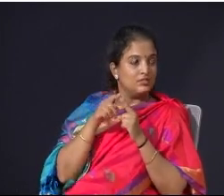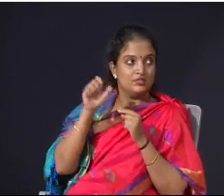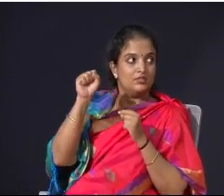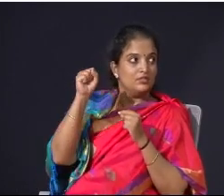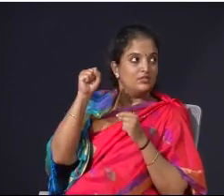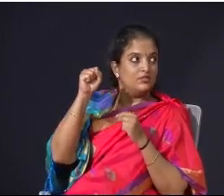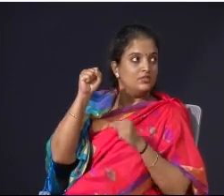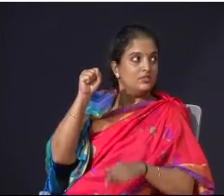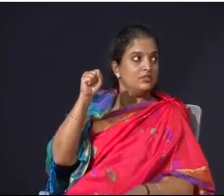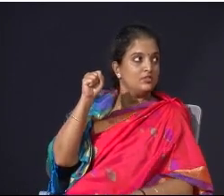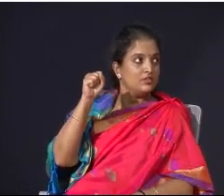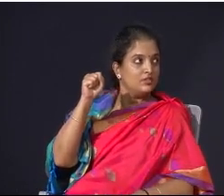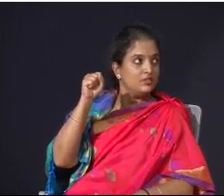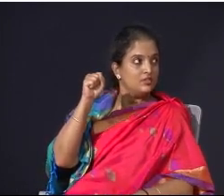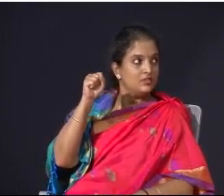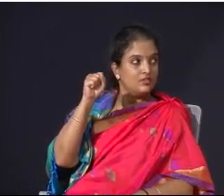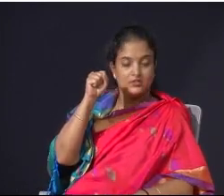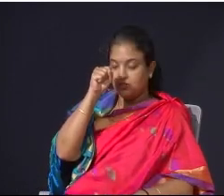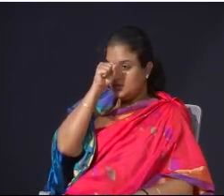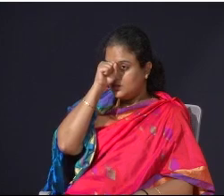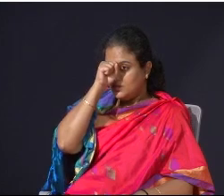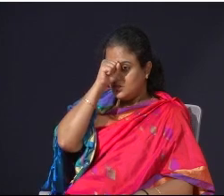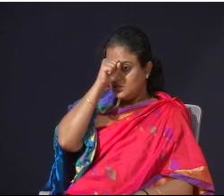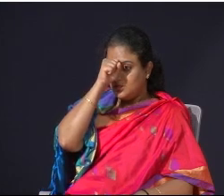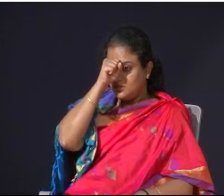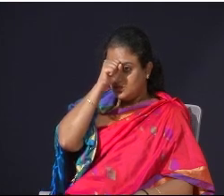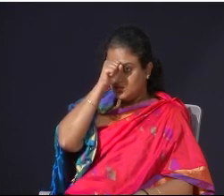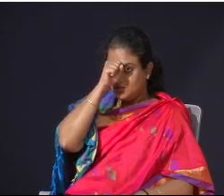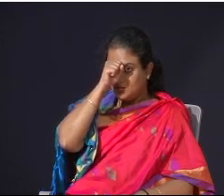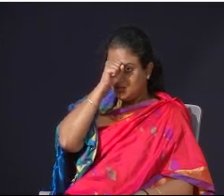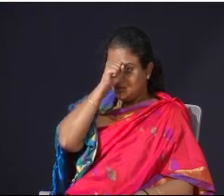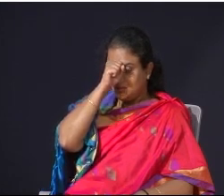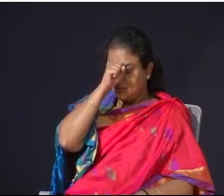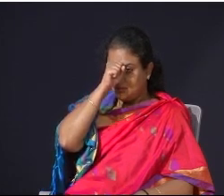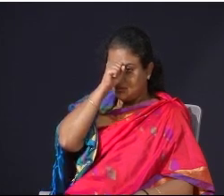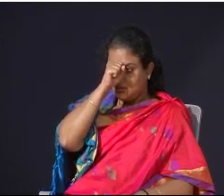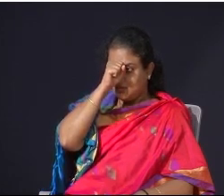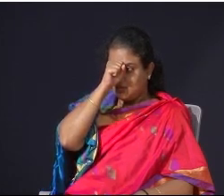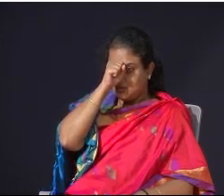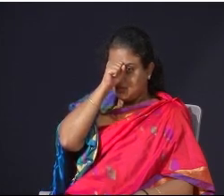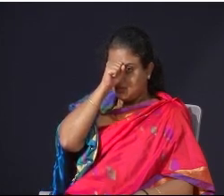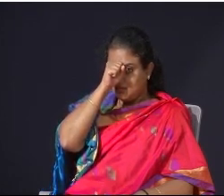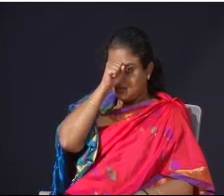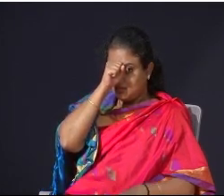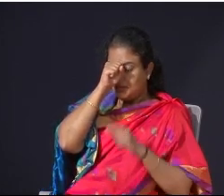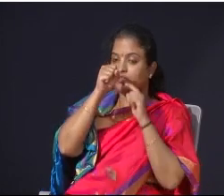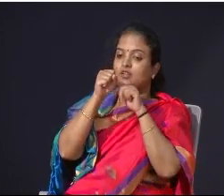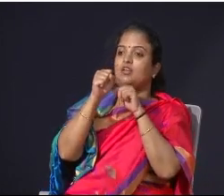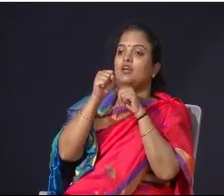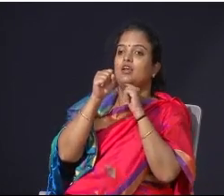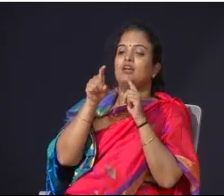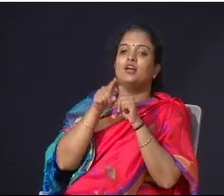fist, keep it on the bridge of your nose and look straight ahead. What can you see? Can you see a central field